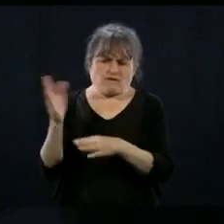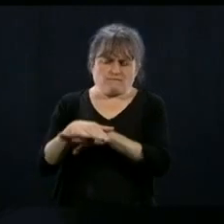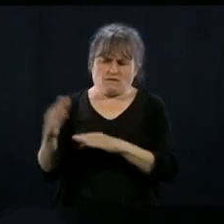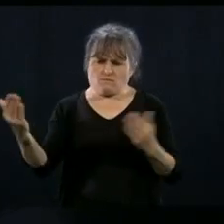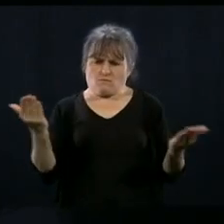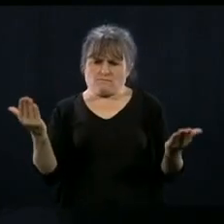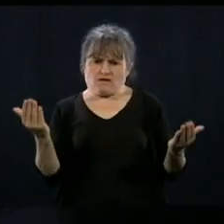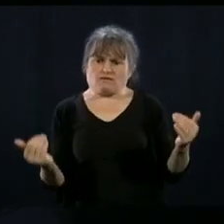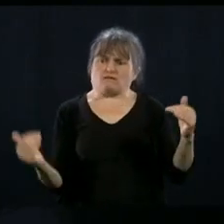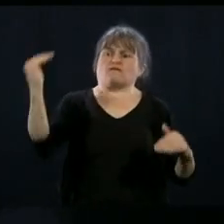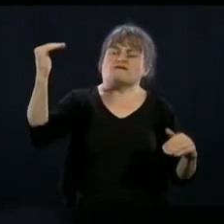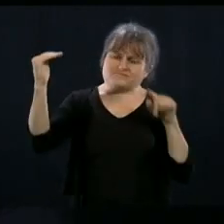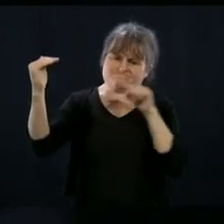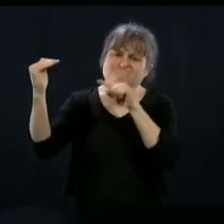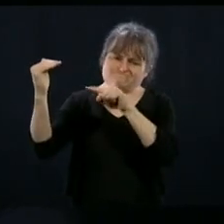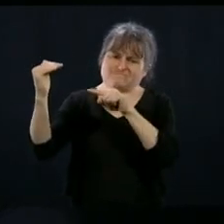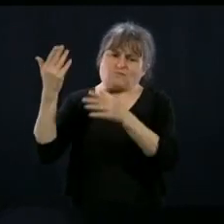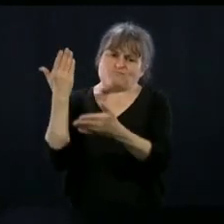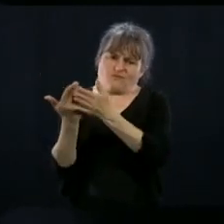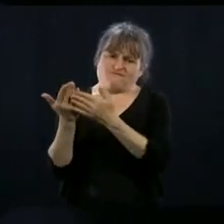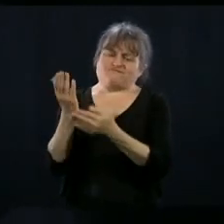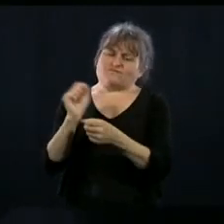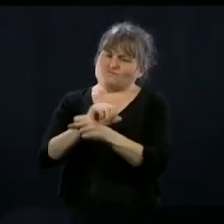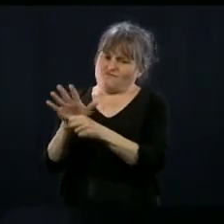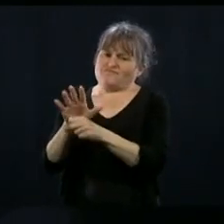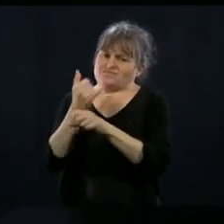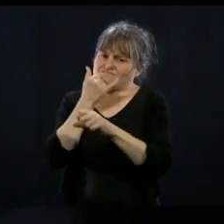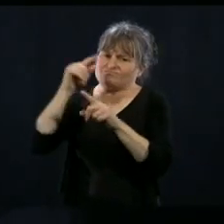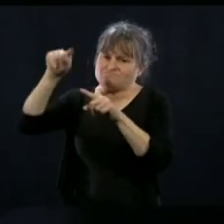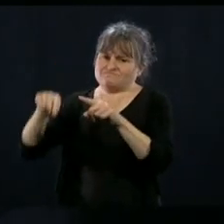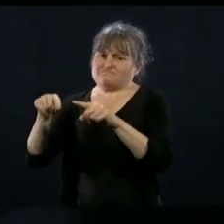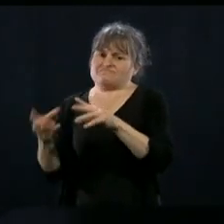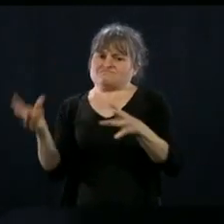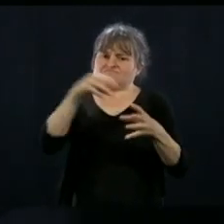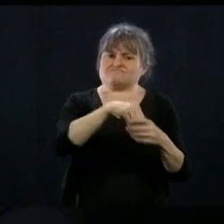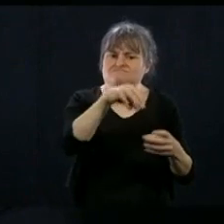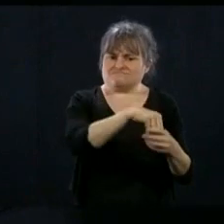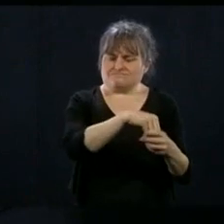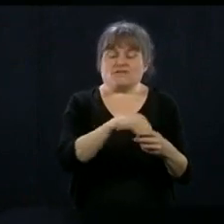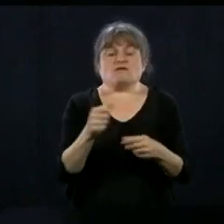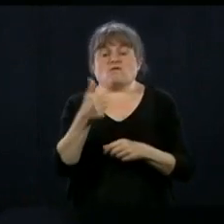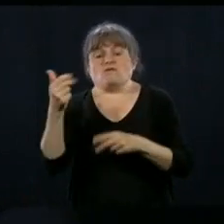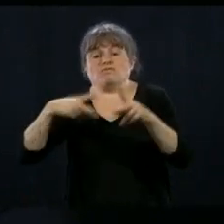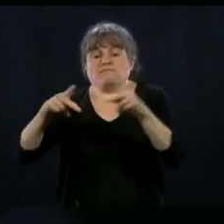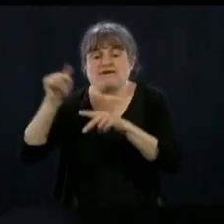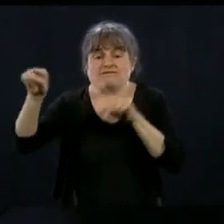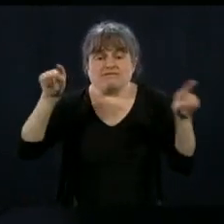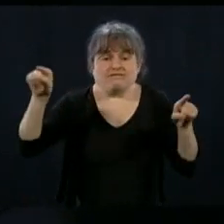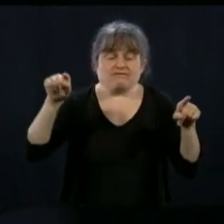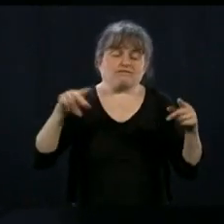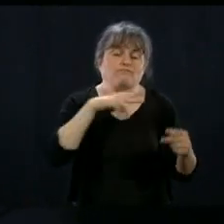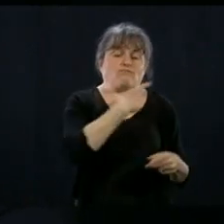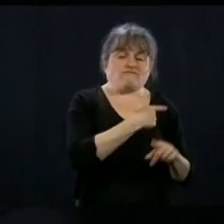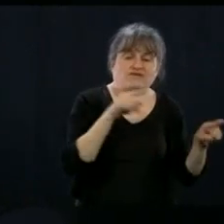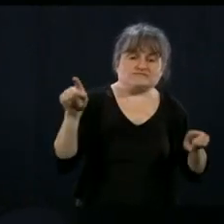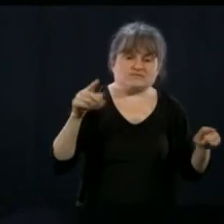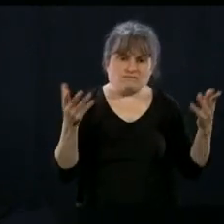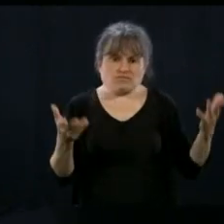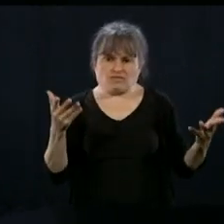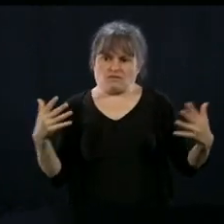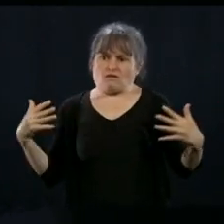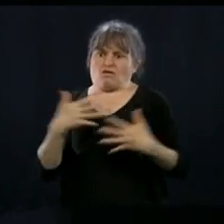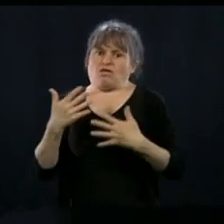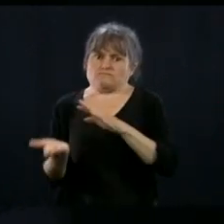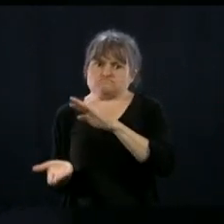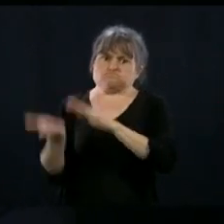to many specialists, there may be in many countries and other places in the world There may